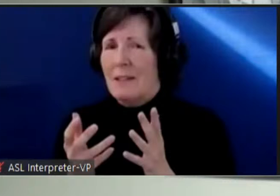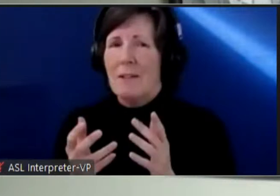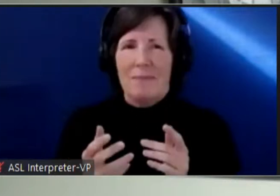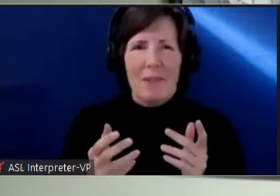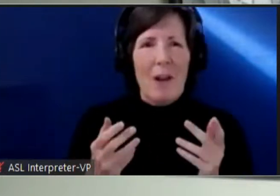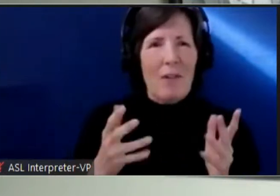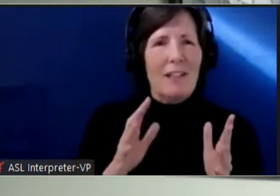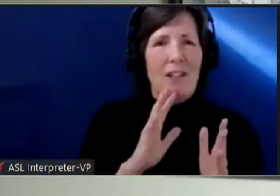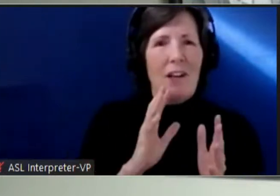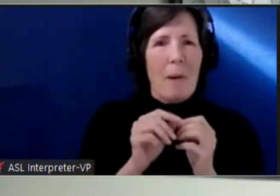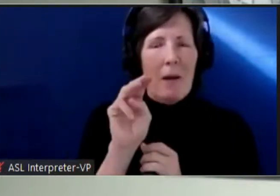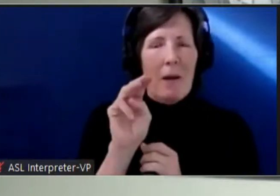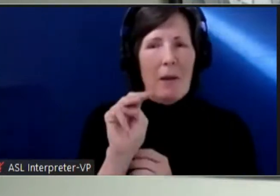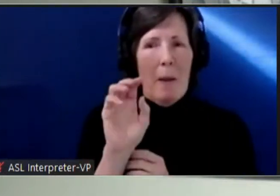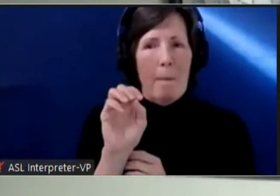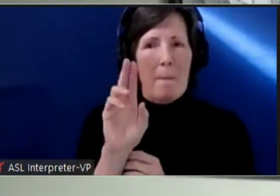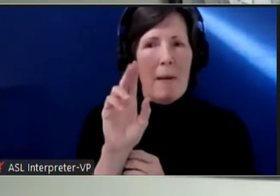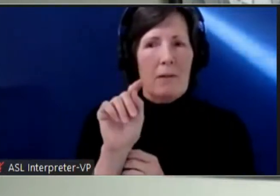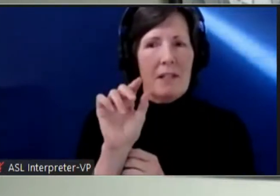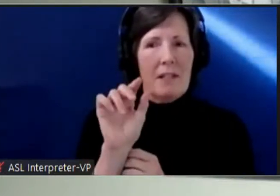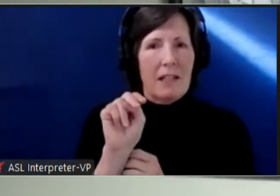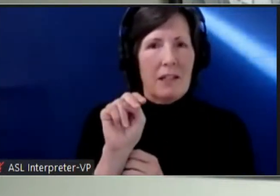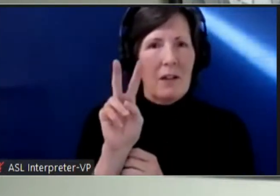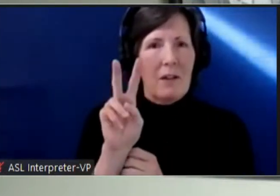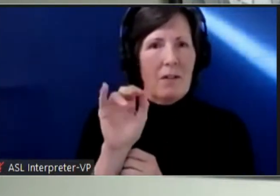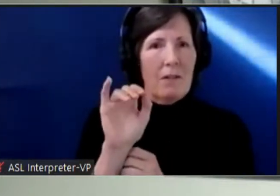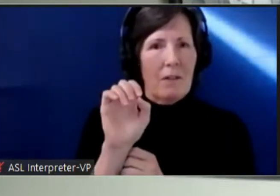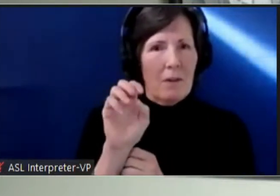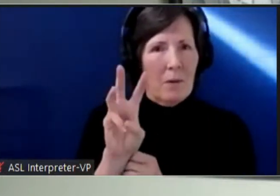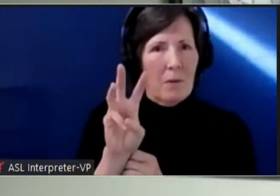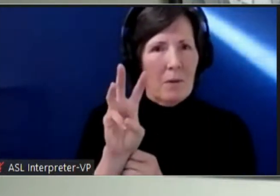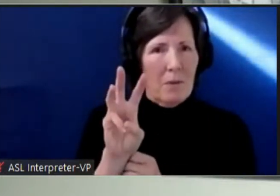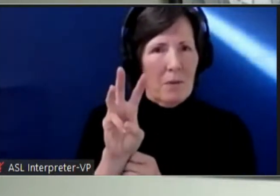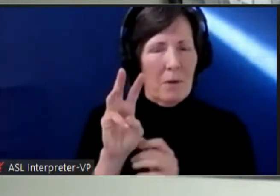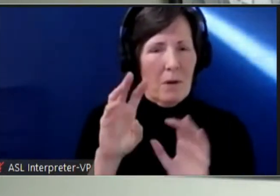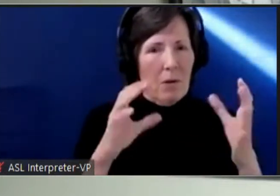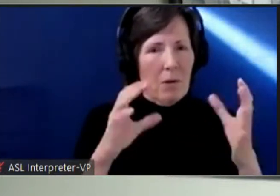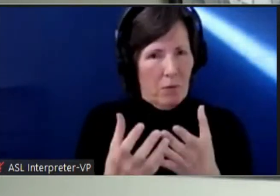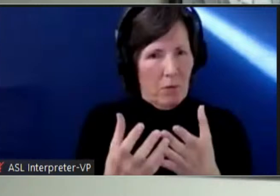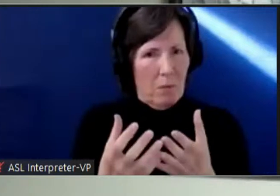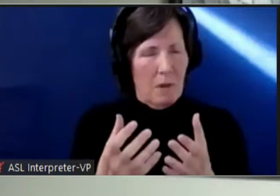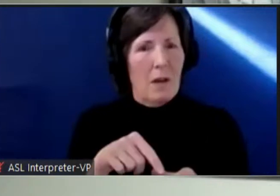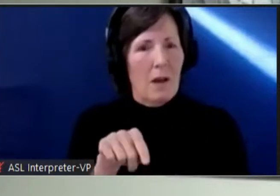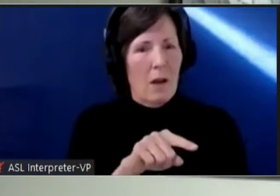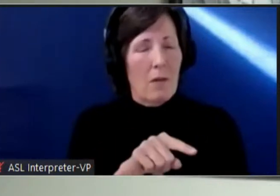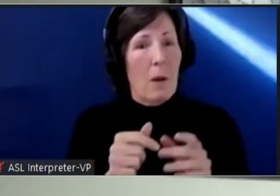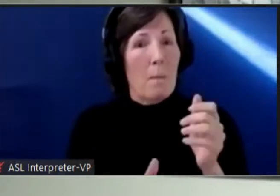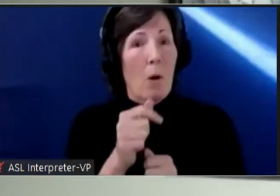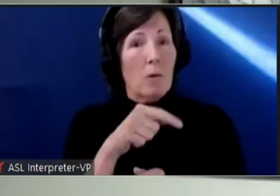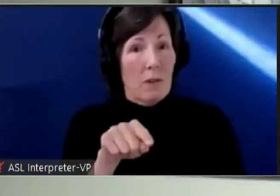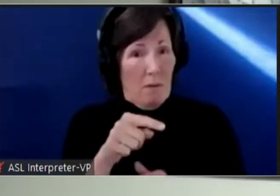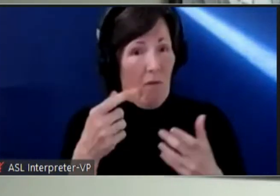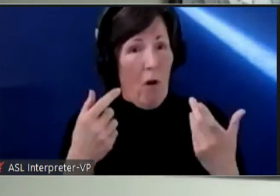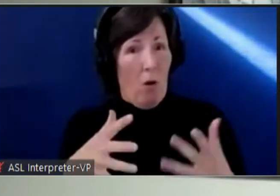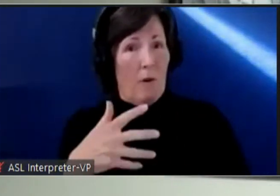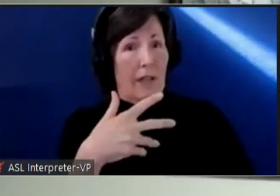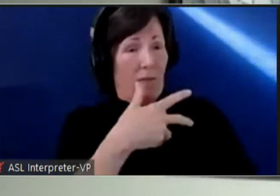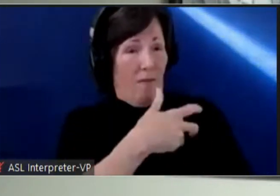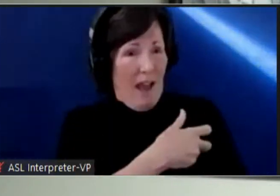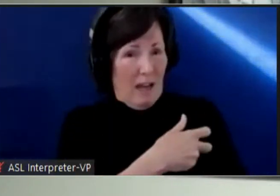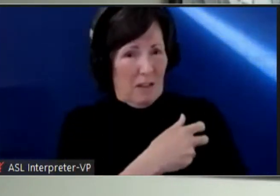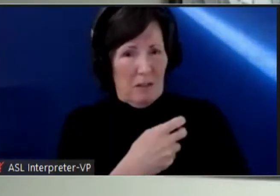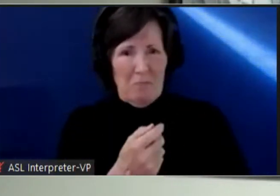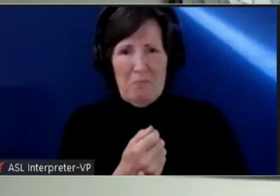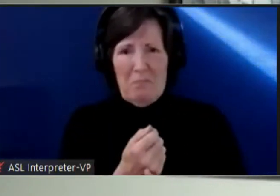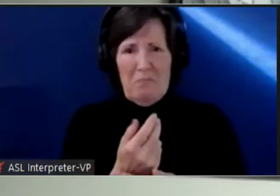Mountain View group, and the majority of those cases had been vaccinated a couple of weeks